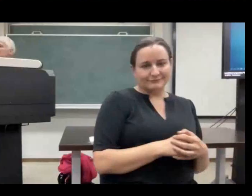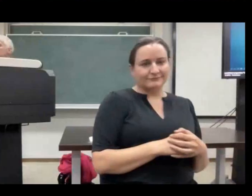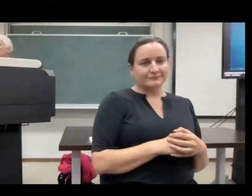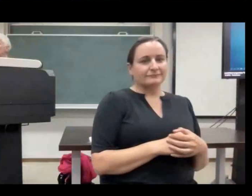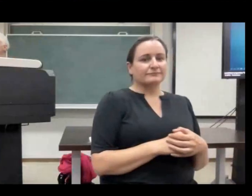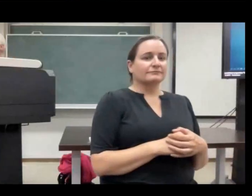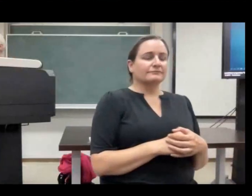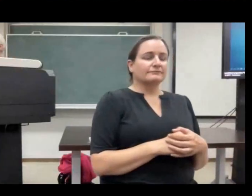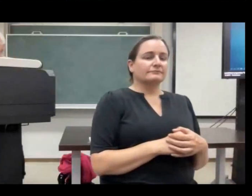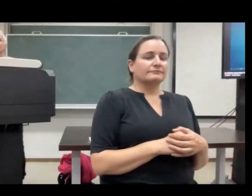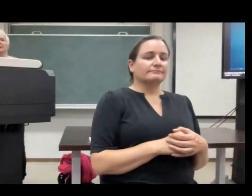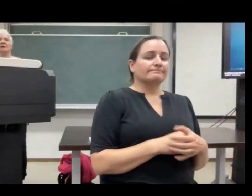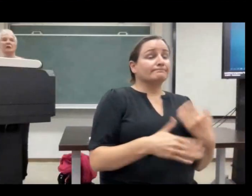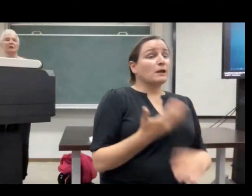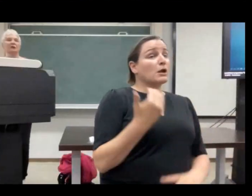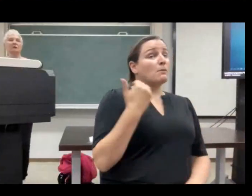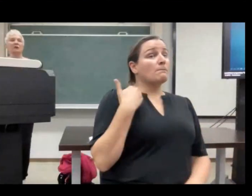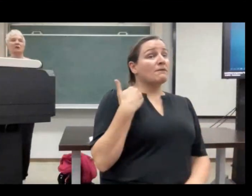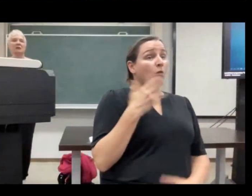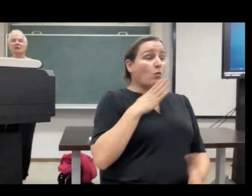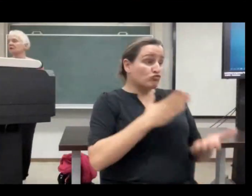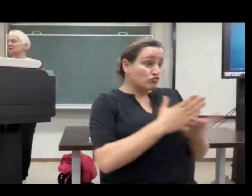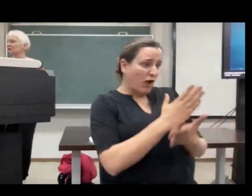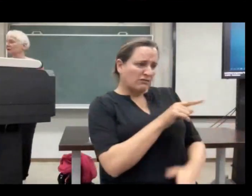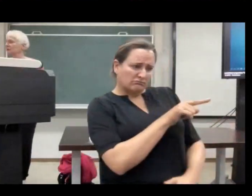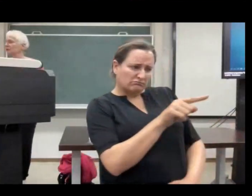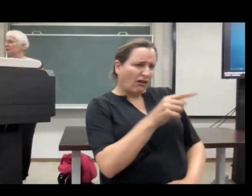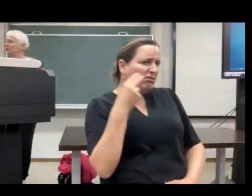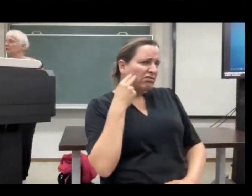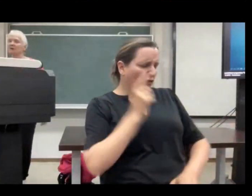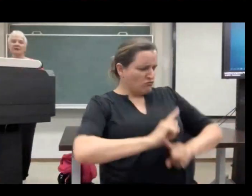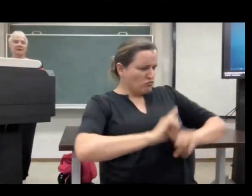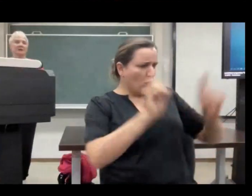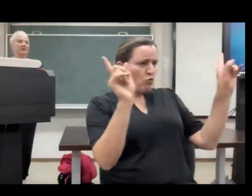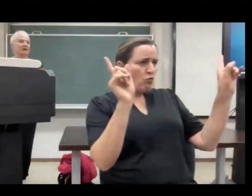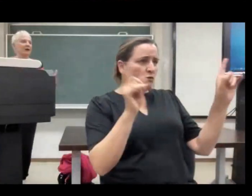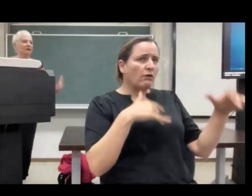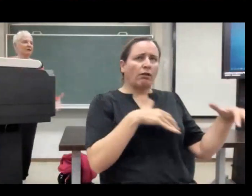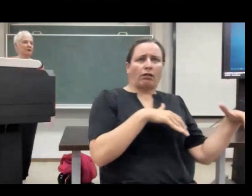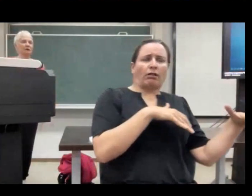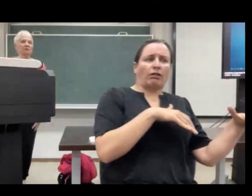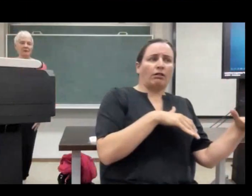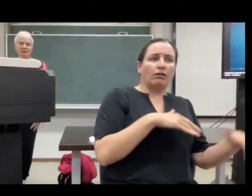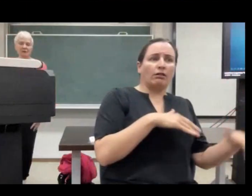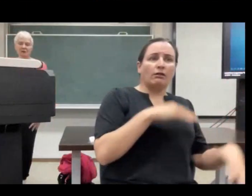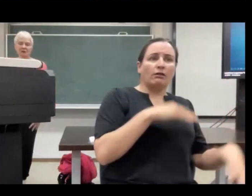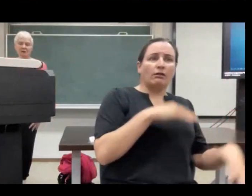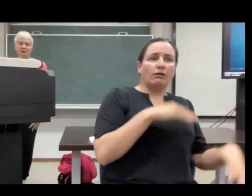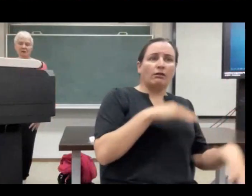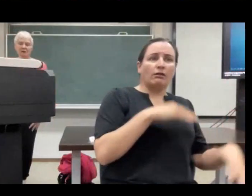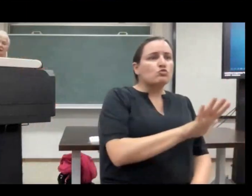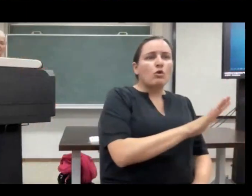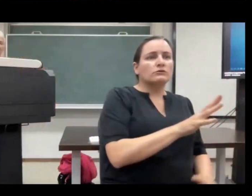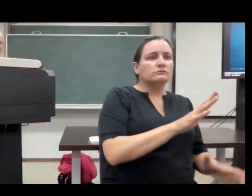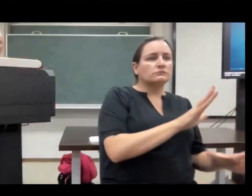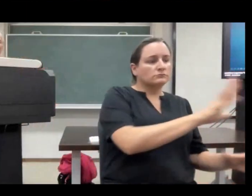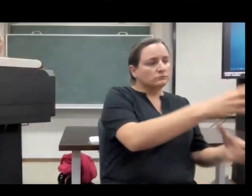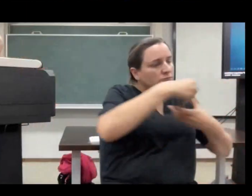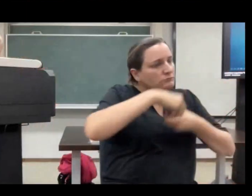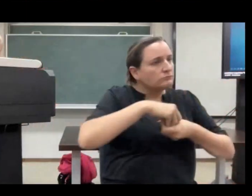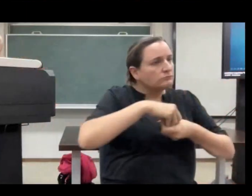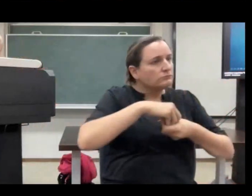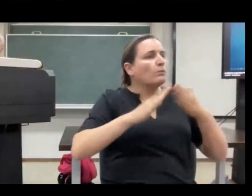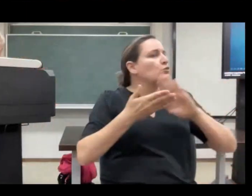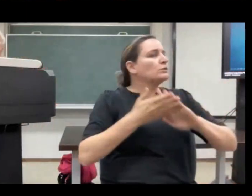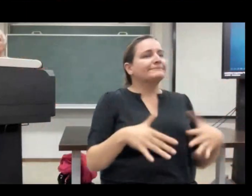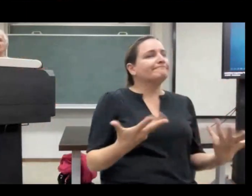Where rights were withdrawn in certain communities for deaf people, they were not considered full members of a community.